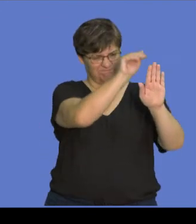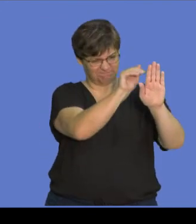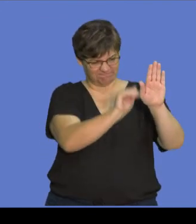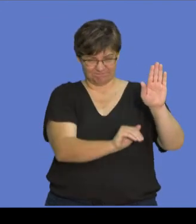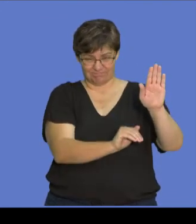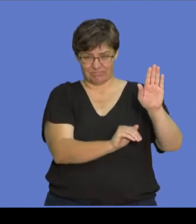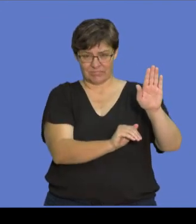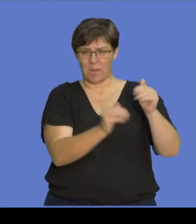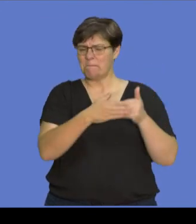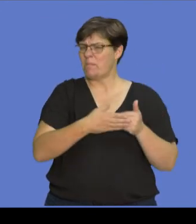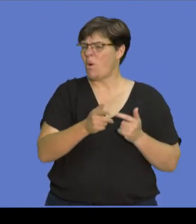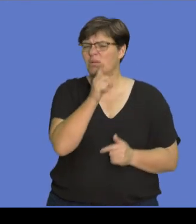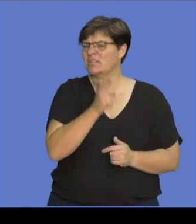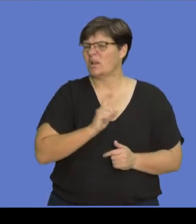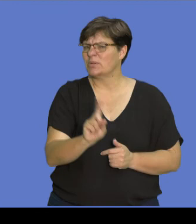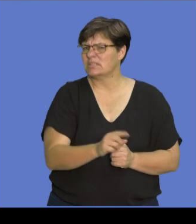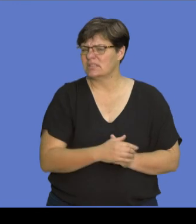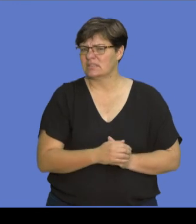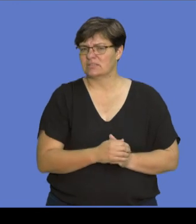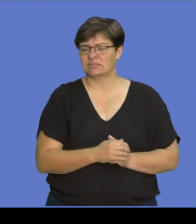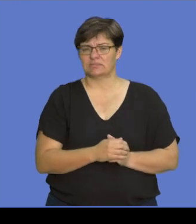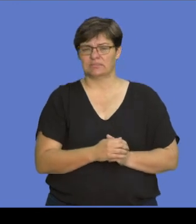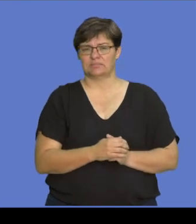I know? I am told that